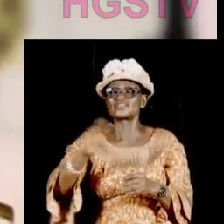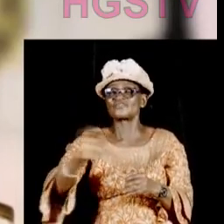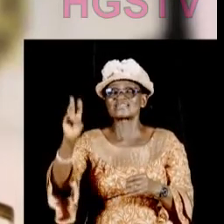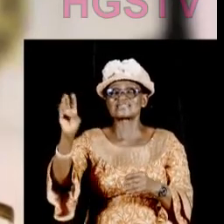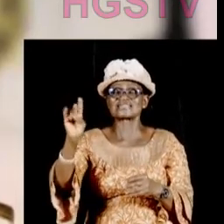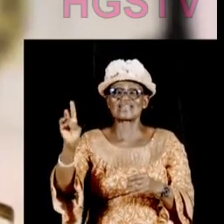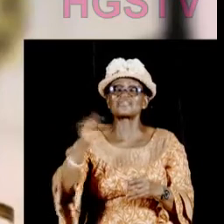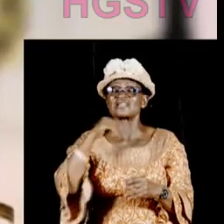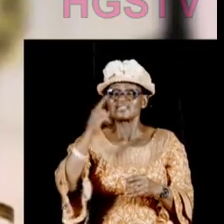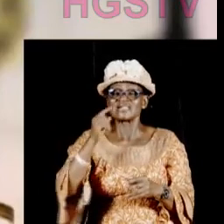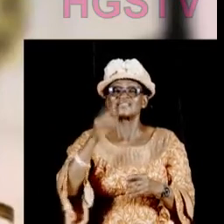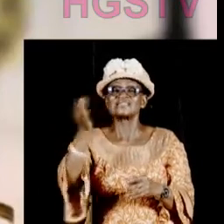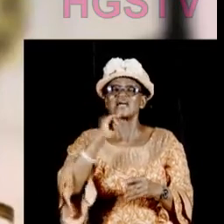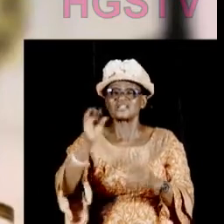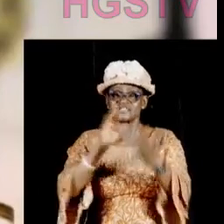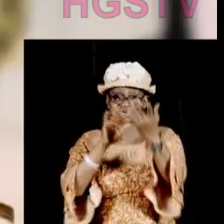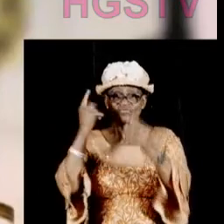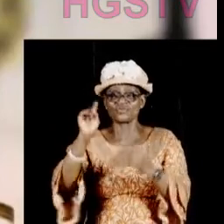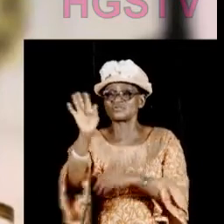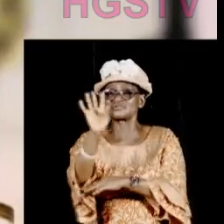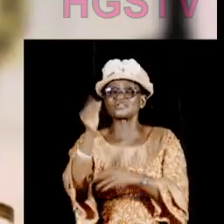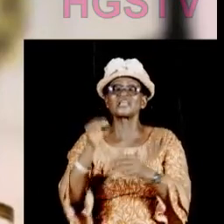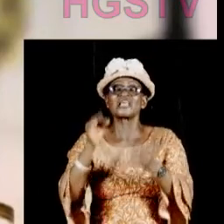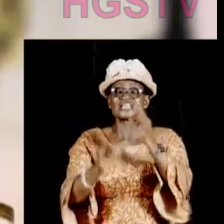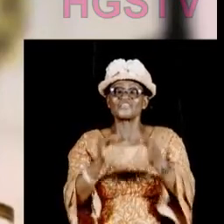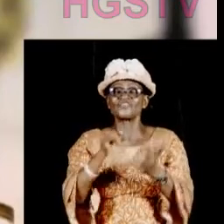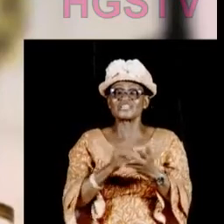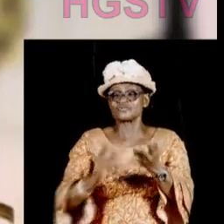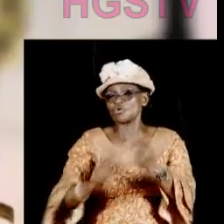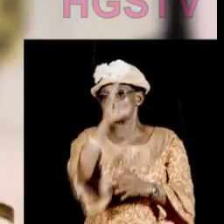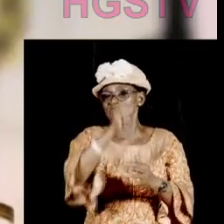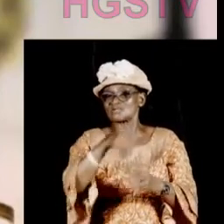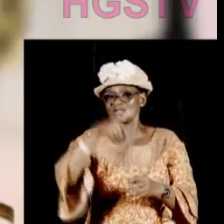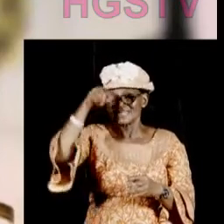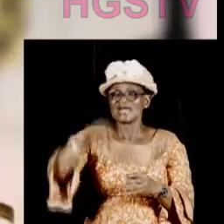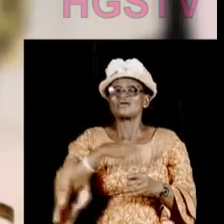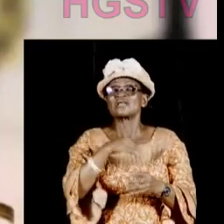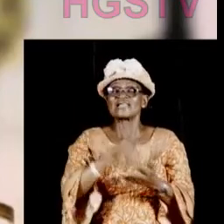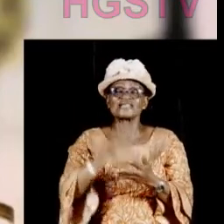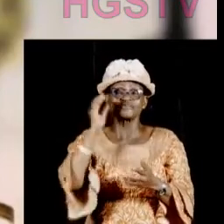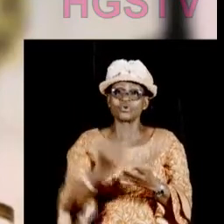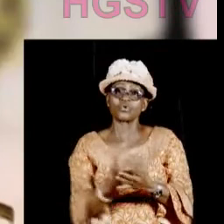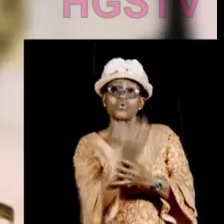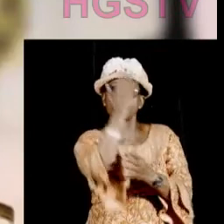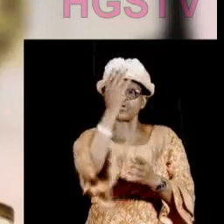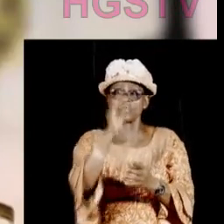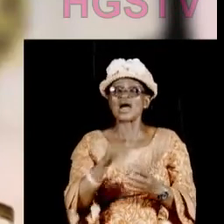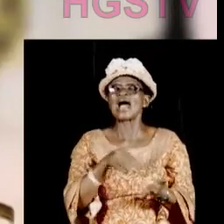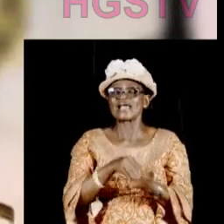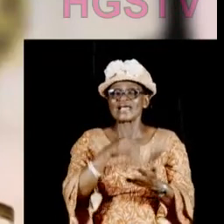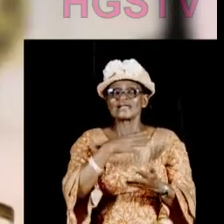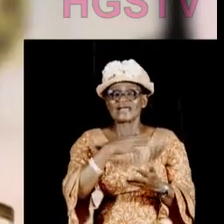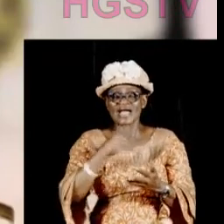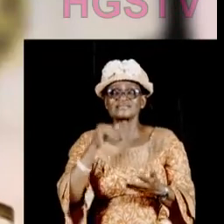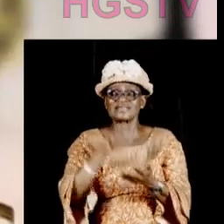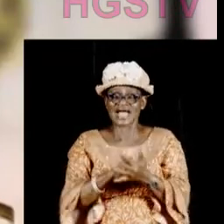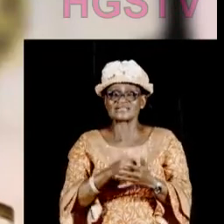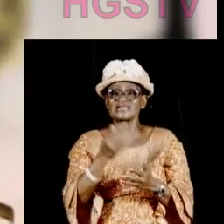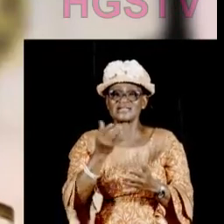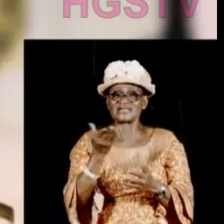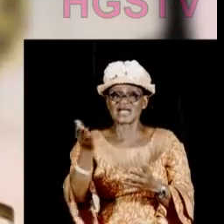Job 14:7. He said, for there is hope of a tree. If it be cut down, that it will sprout again, and that